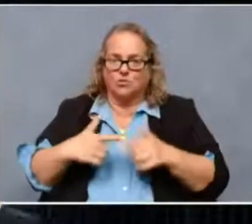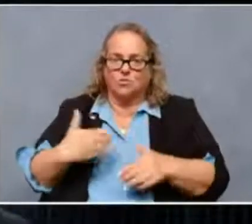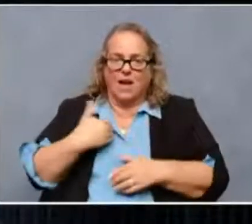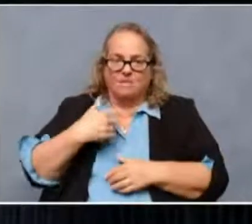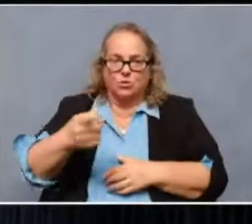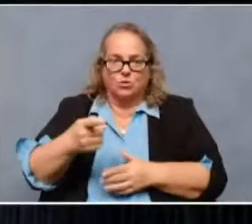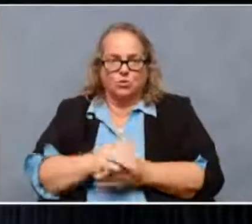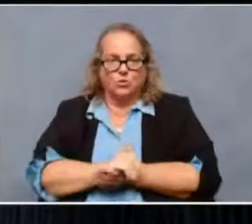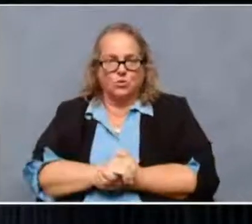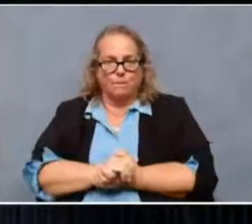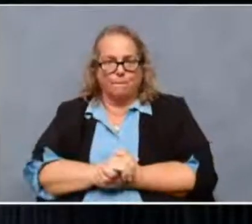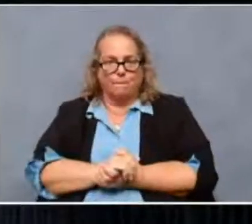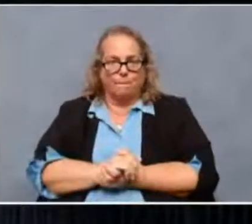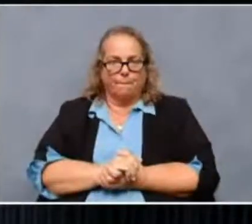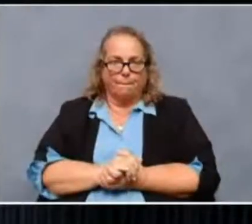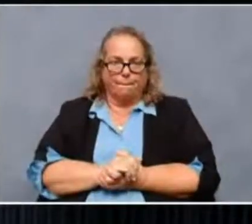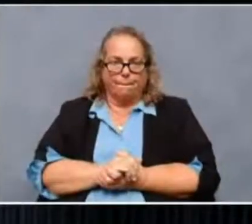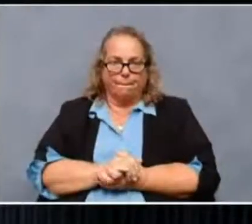Thank you.